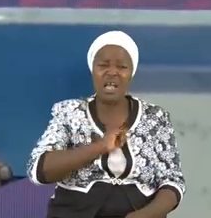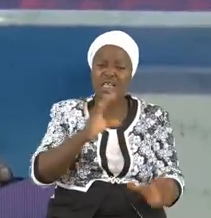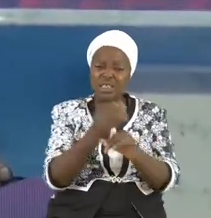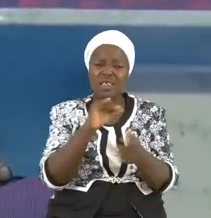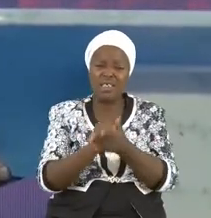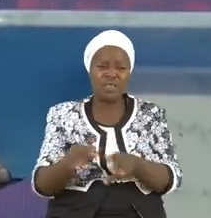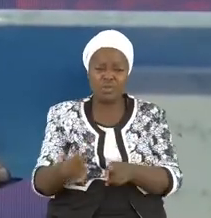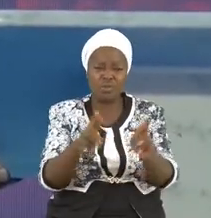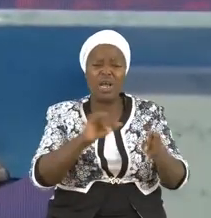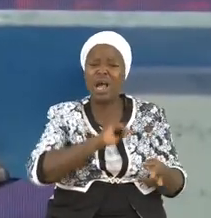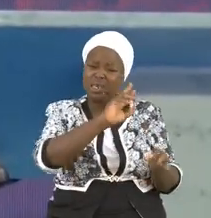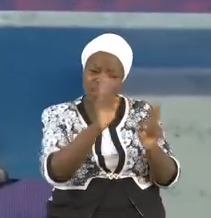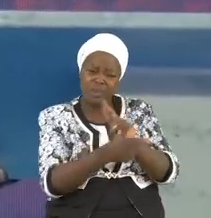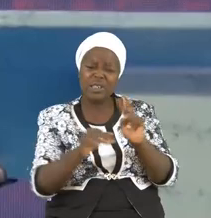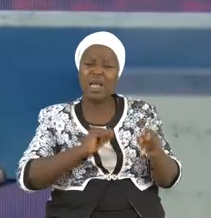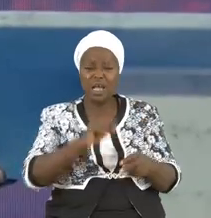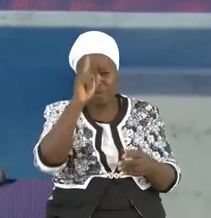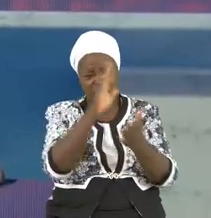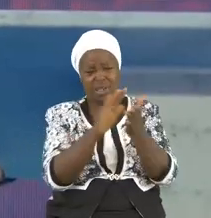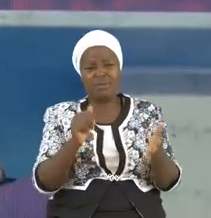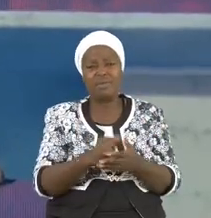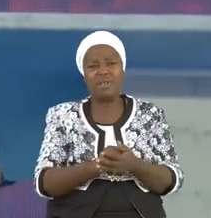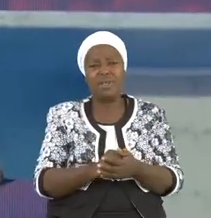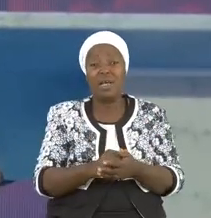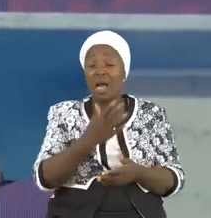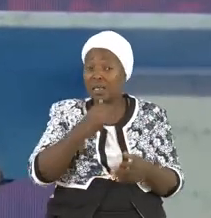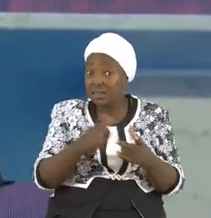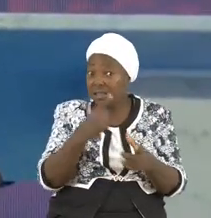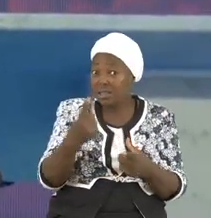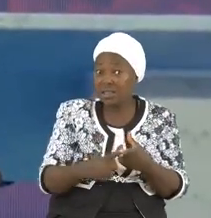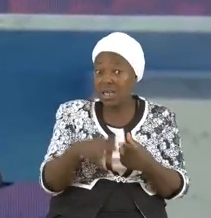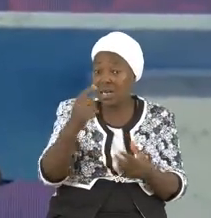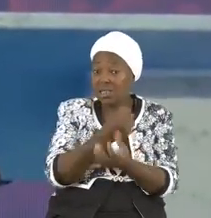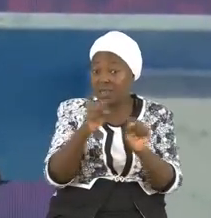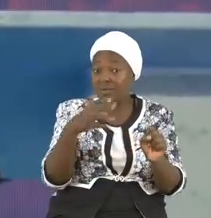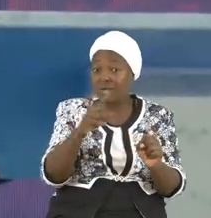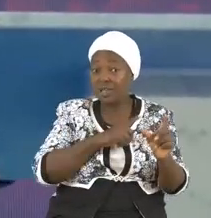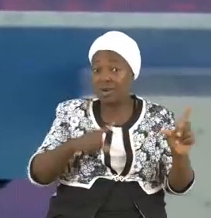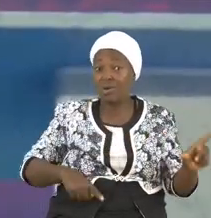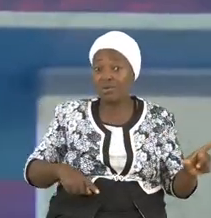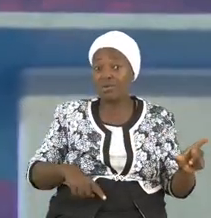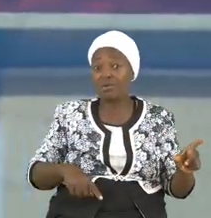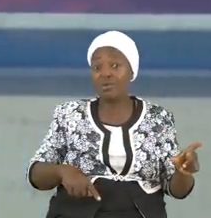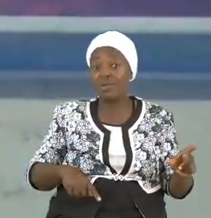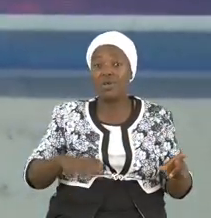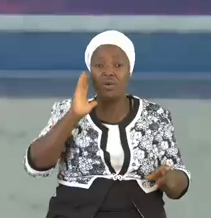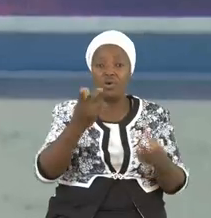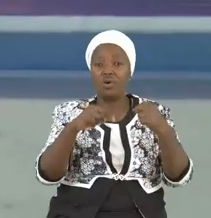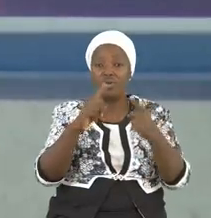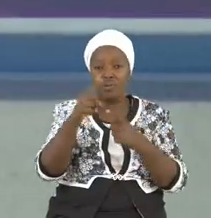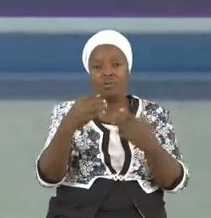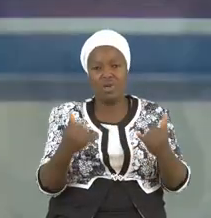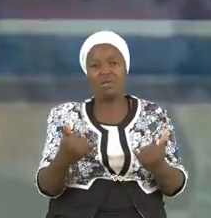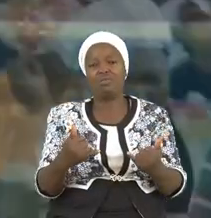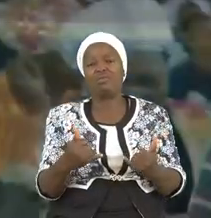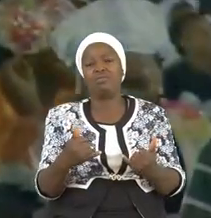repent. I believe. And then the salvation of the Lord will come to you. Where are you? Where are you? Raise